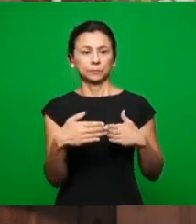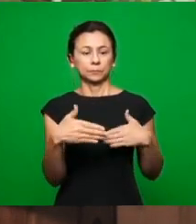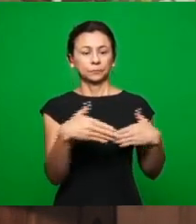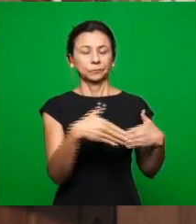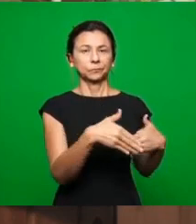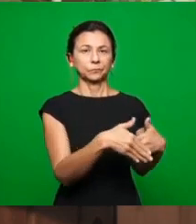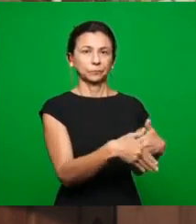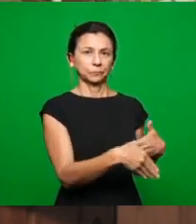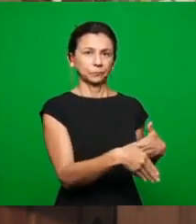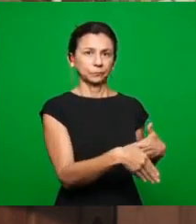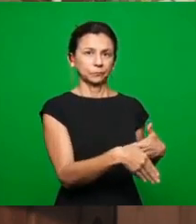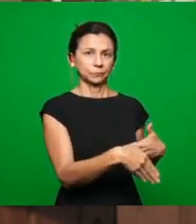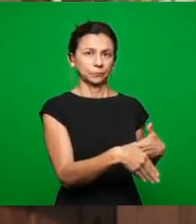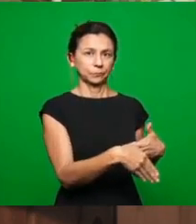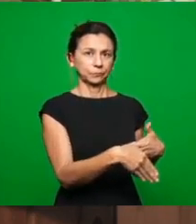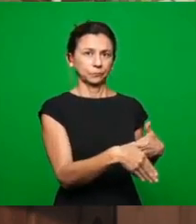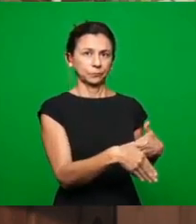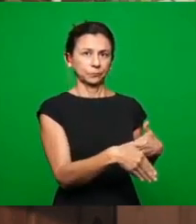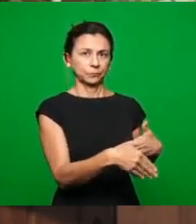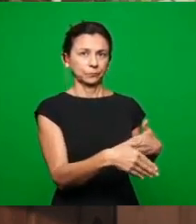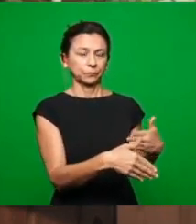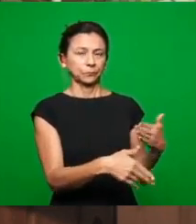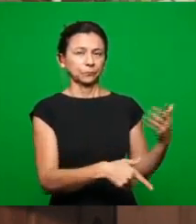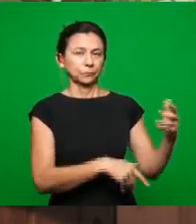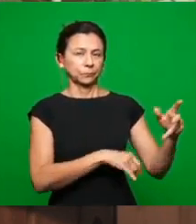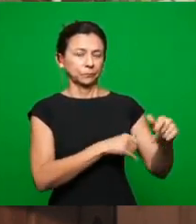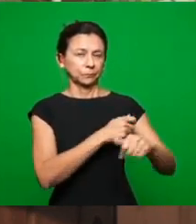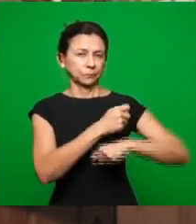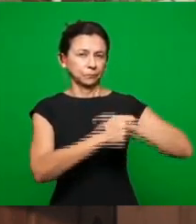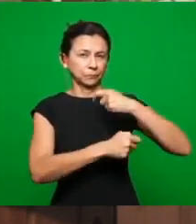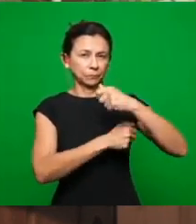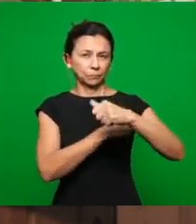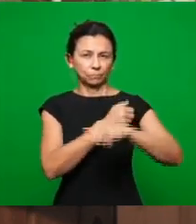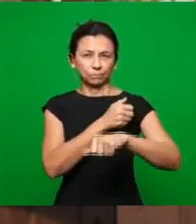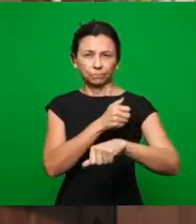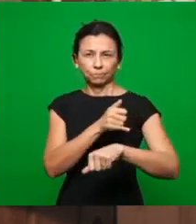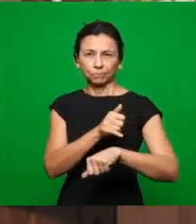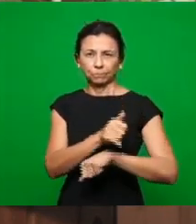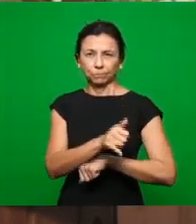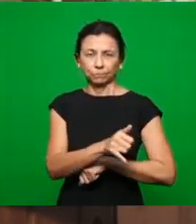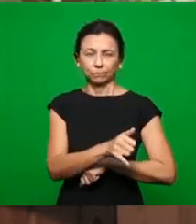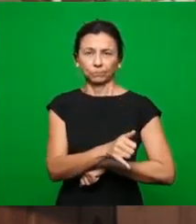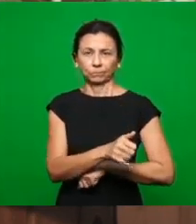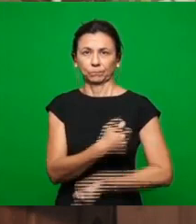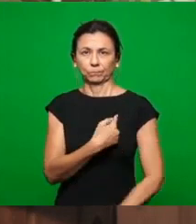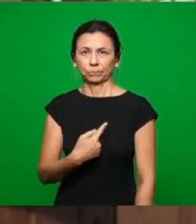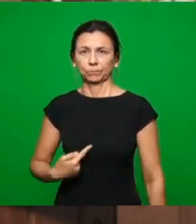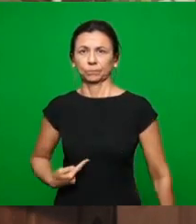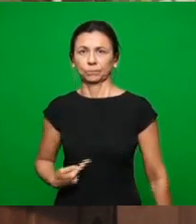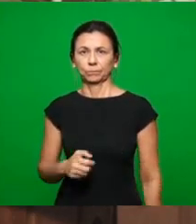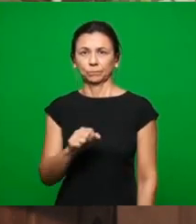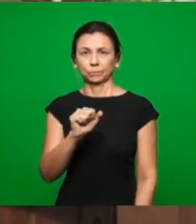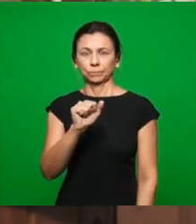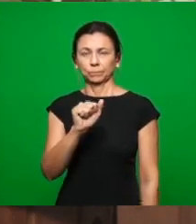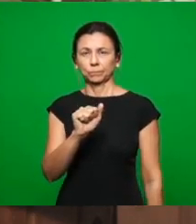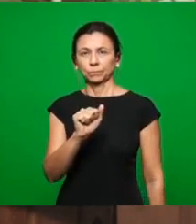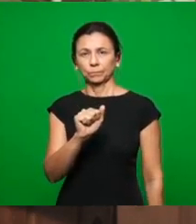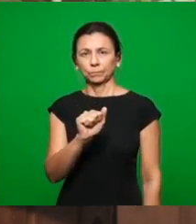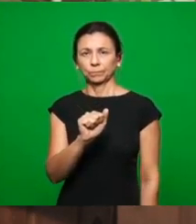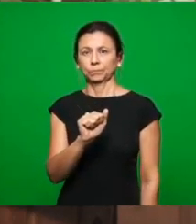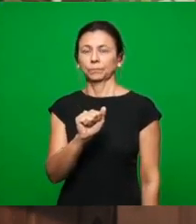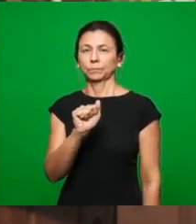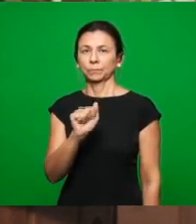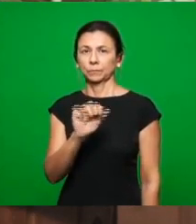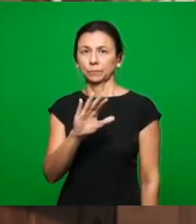Why? Because it usurped the government. It usurped the government that was constituted, which was